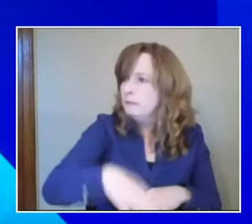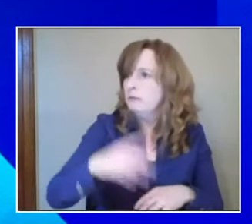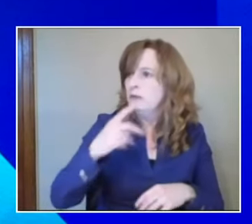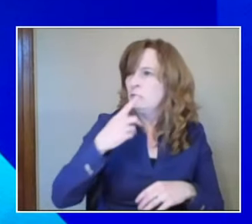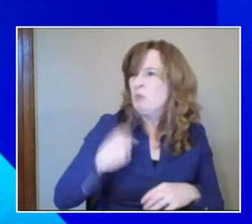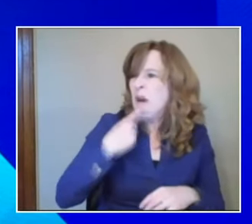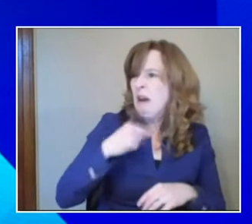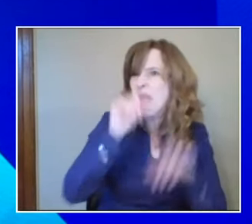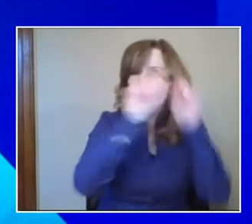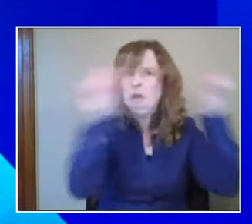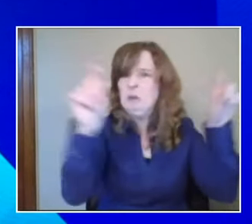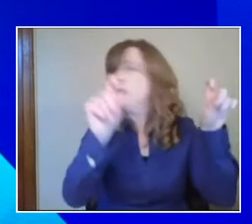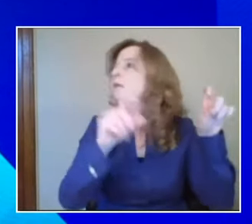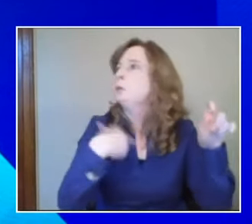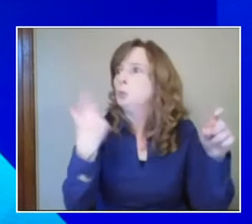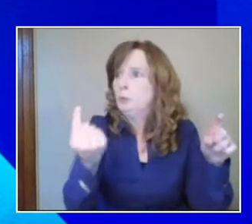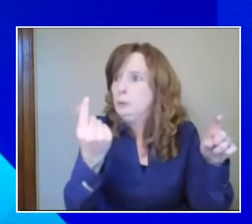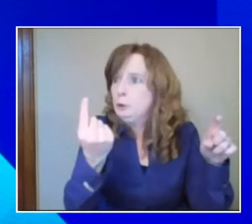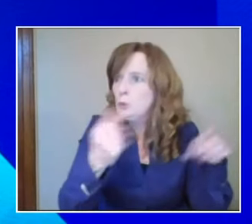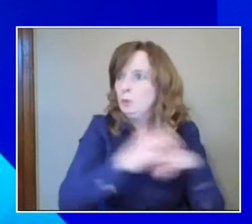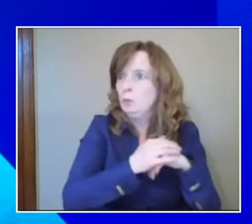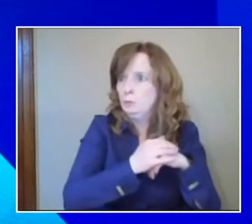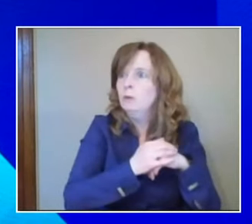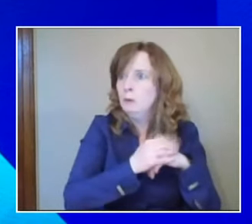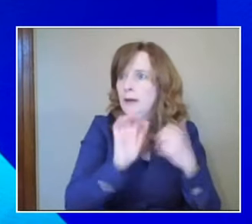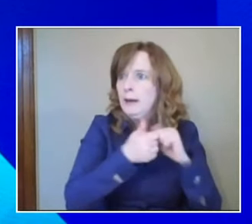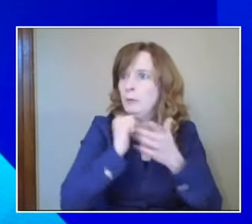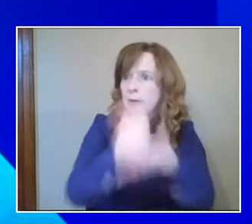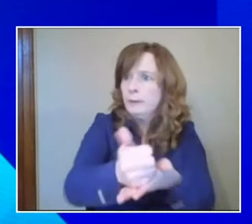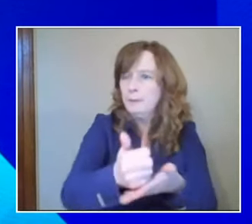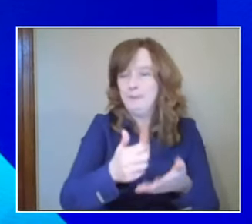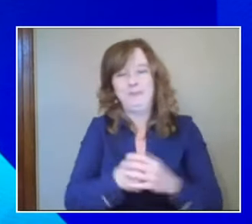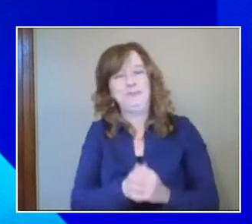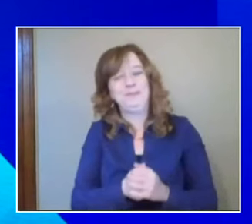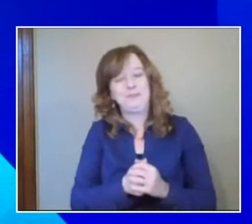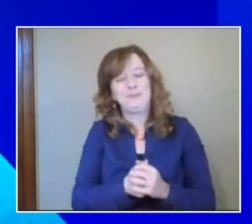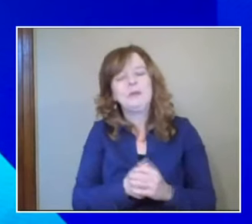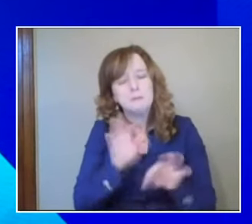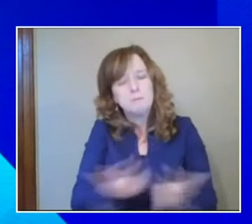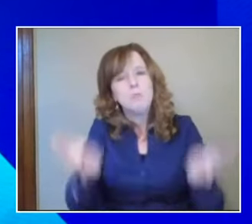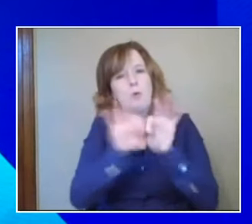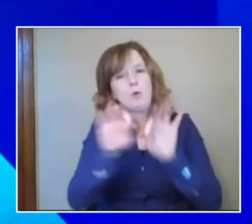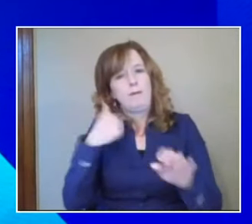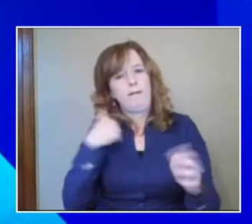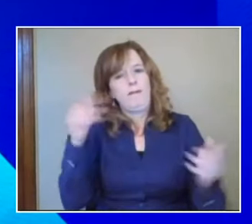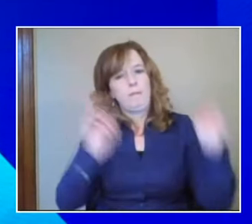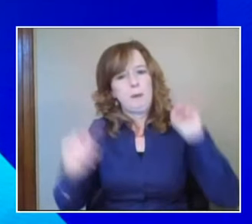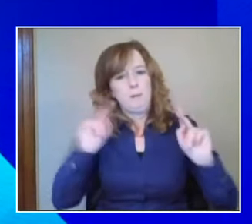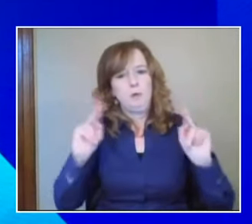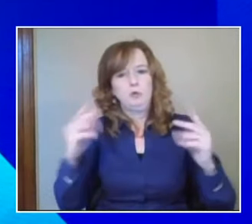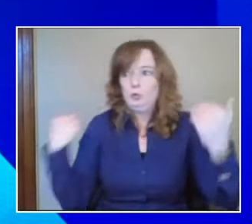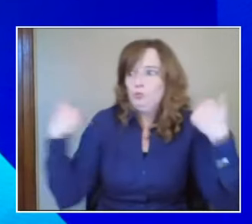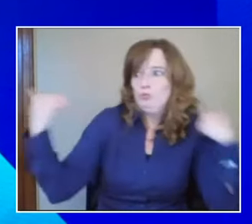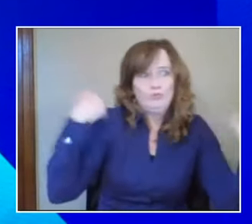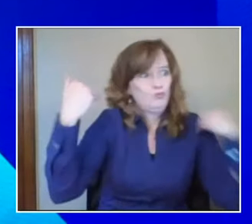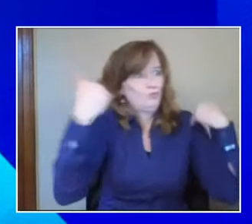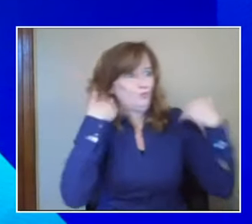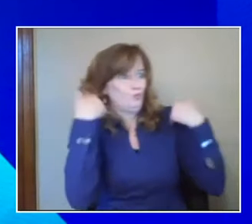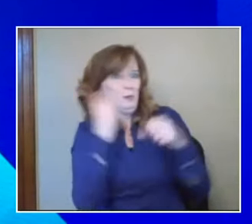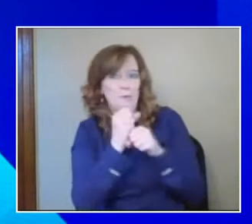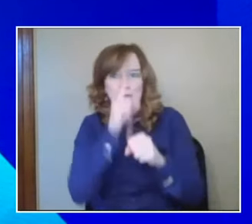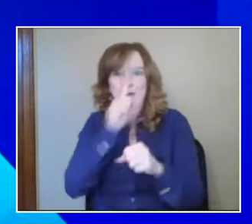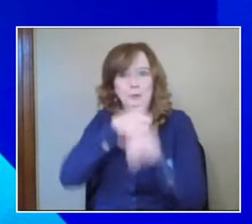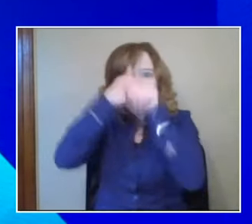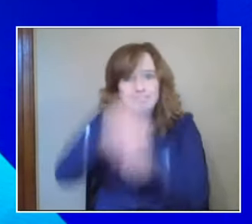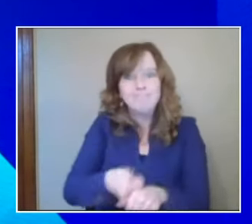We all need people in our lives who will hold us accountable. Who are these people for you? One thing that's worked